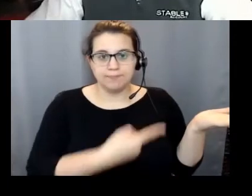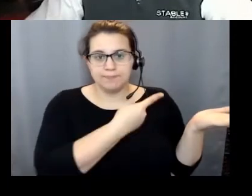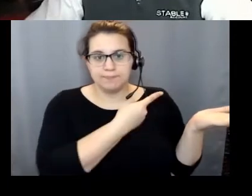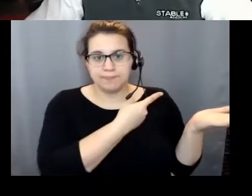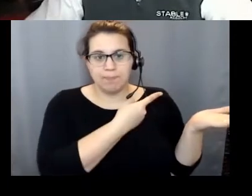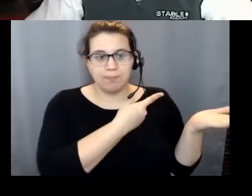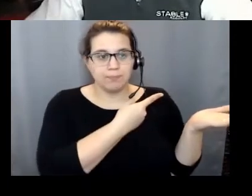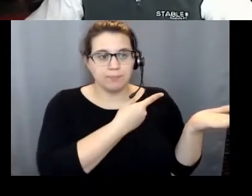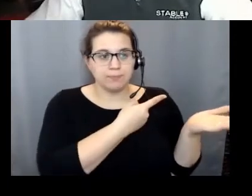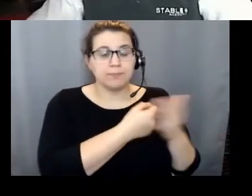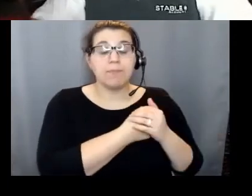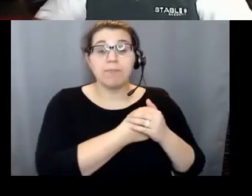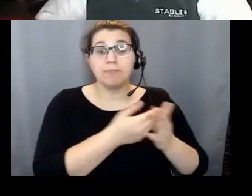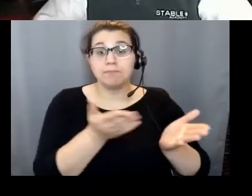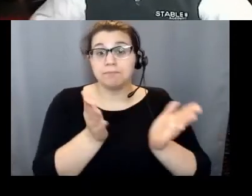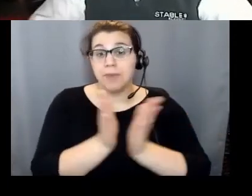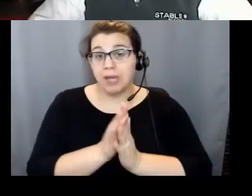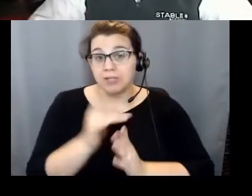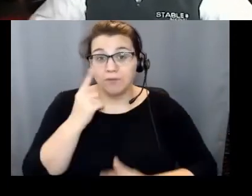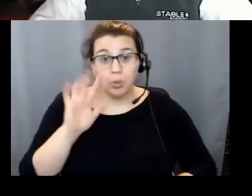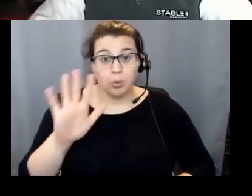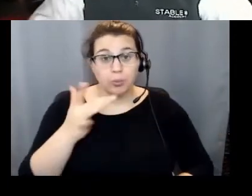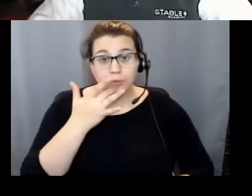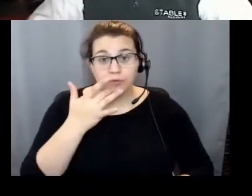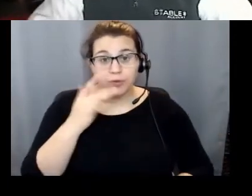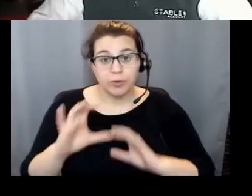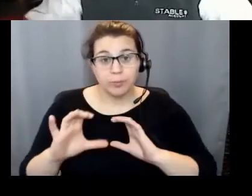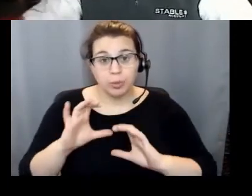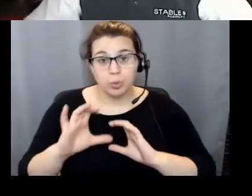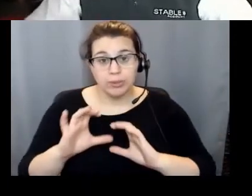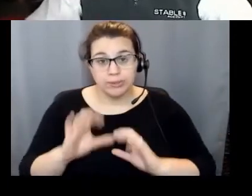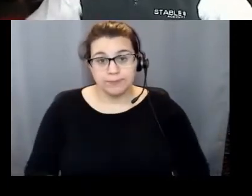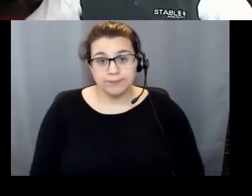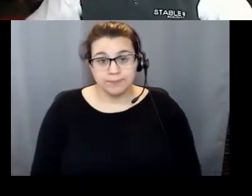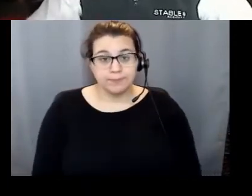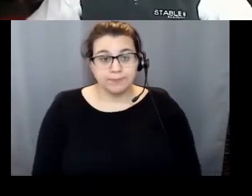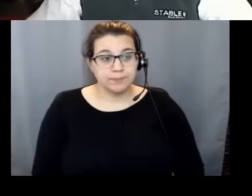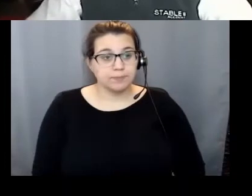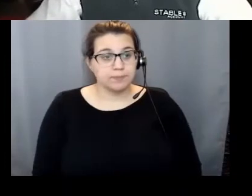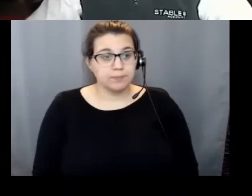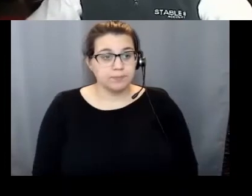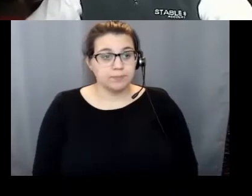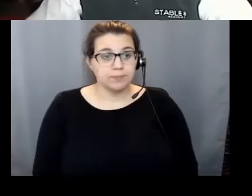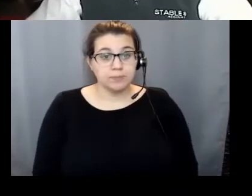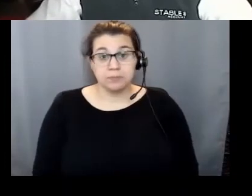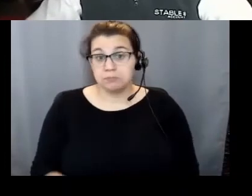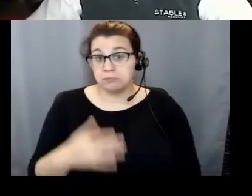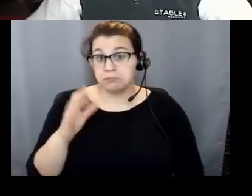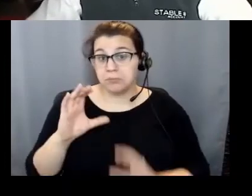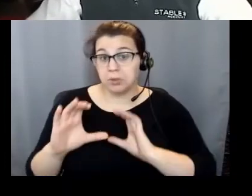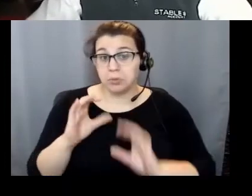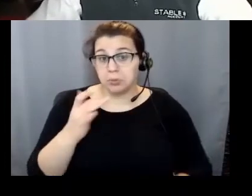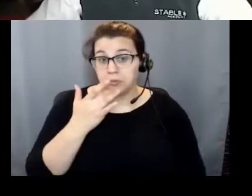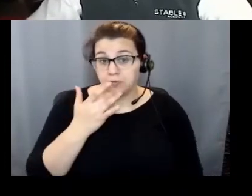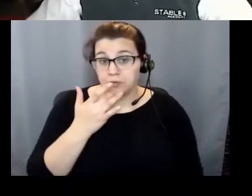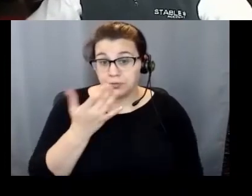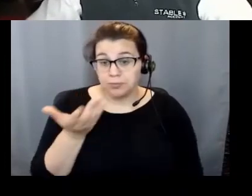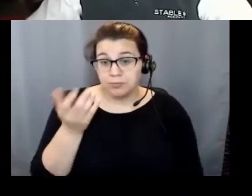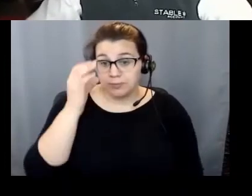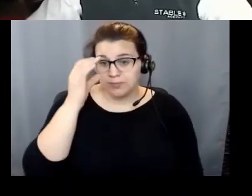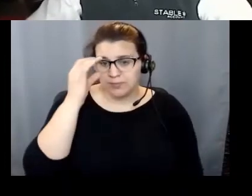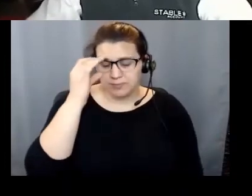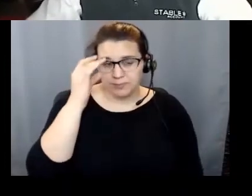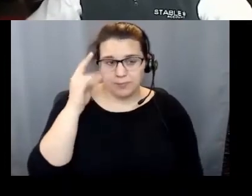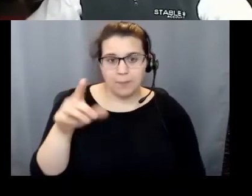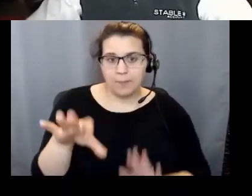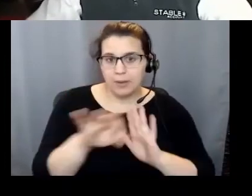for communication preferences. So on your communication preferences, you can select that you